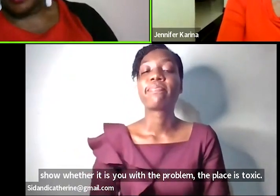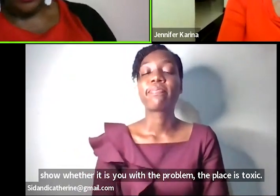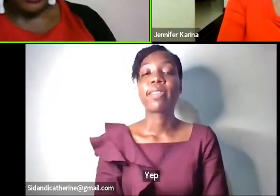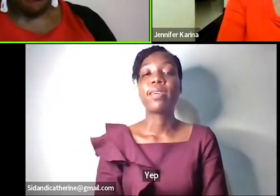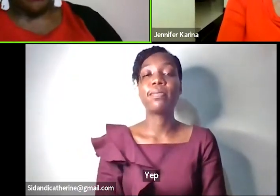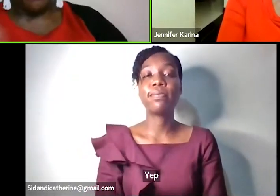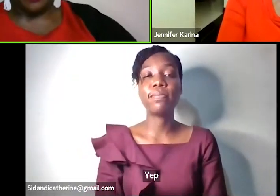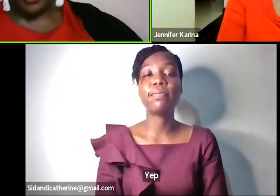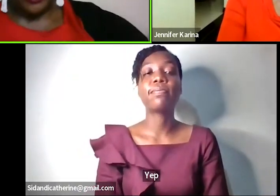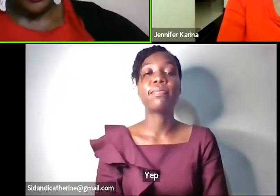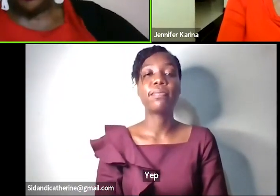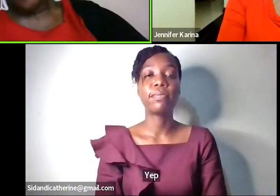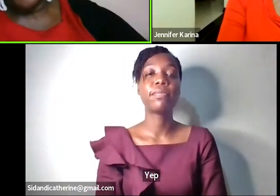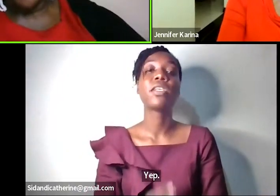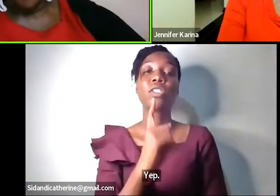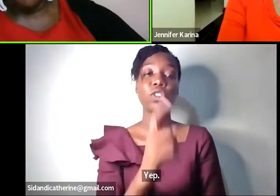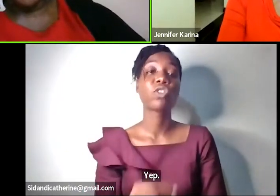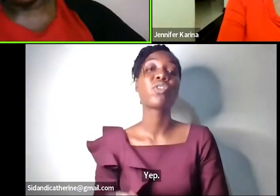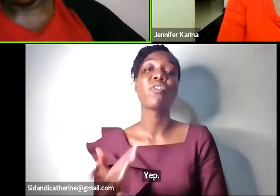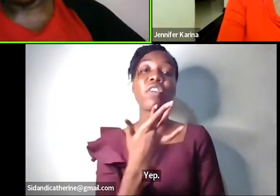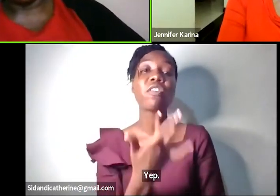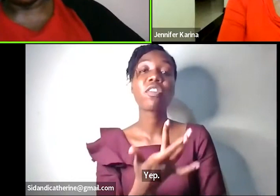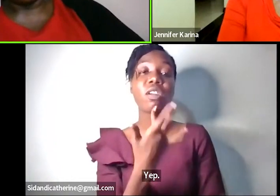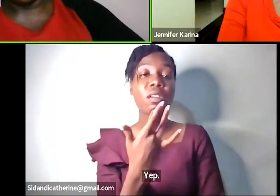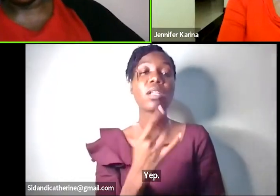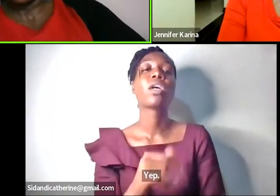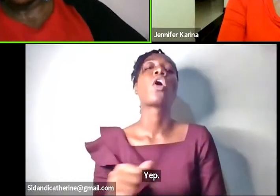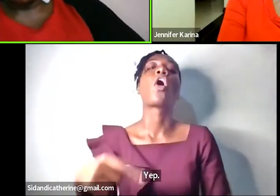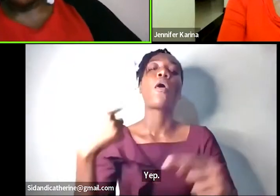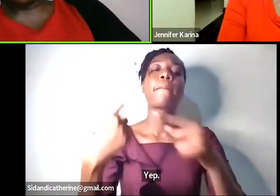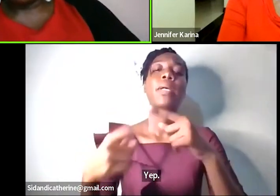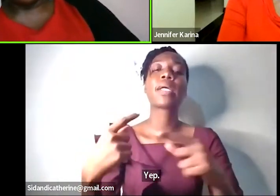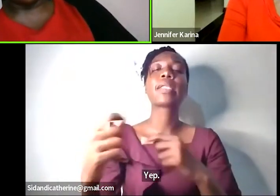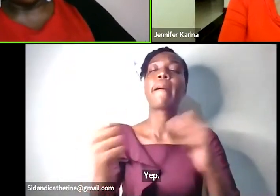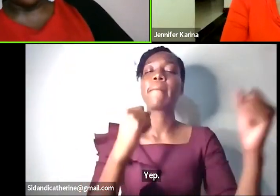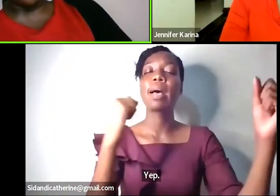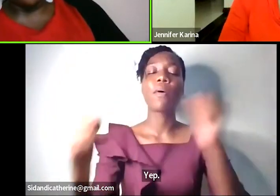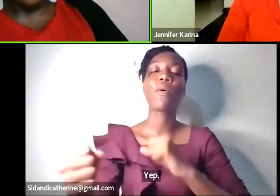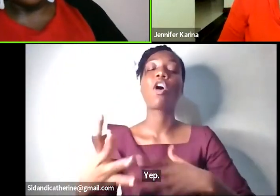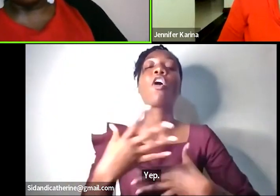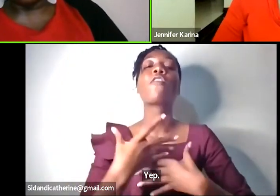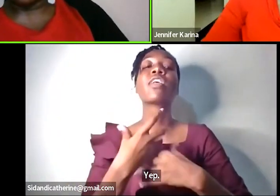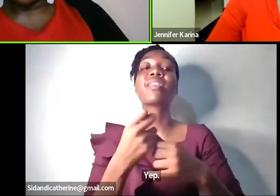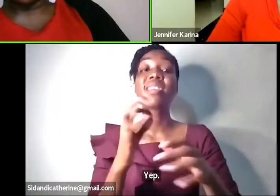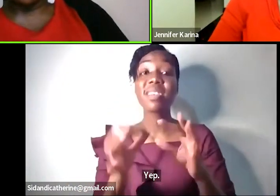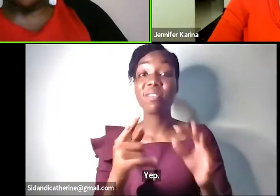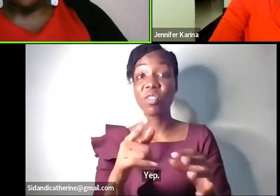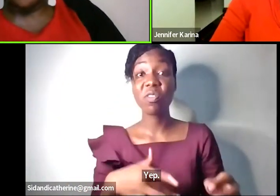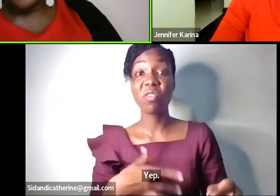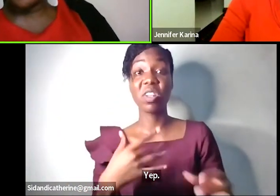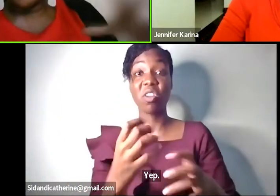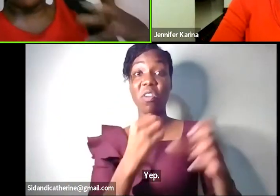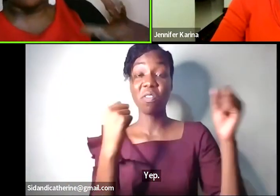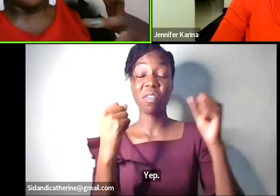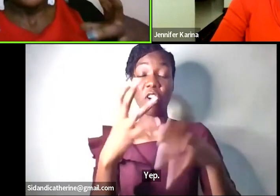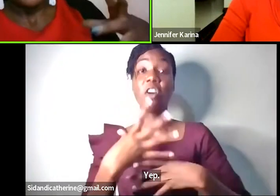Absolutely, absolutely. My favorite quote is normally competence powers confidence. If you ever feel like you're not confident, make sure that you